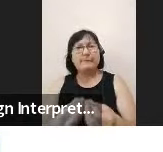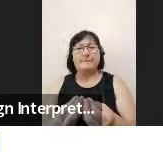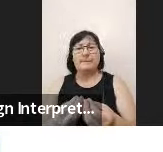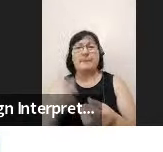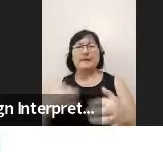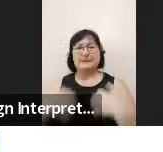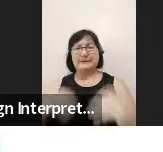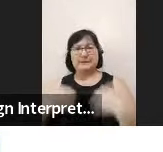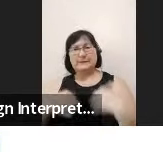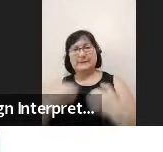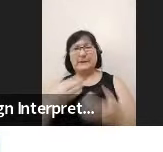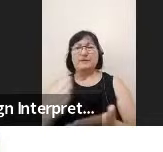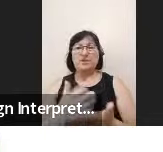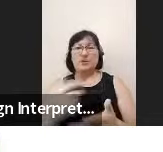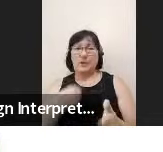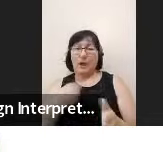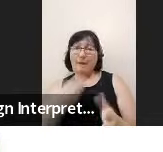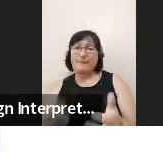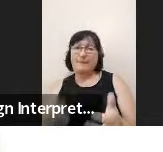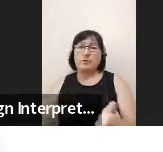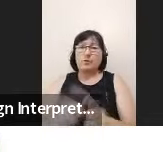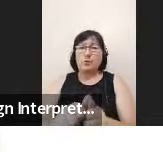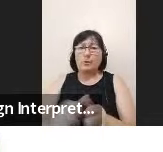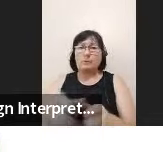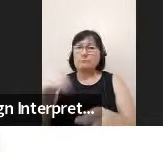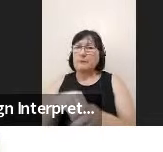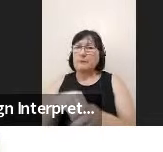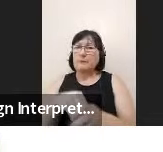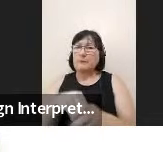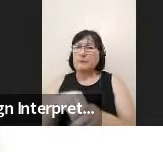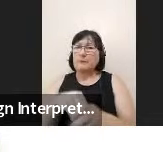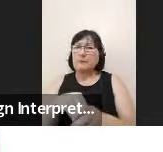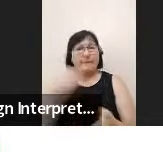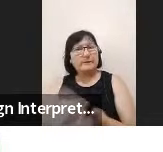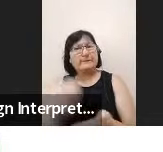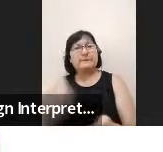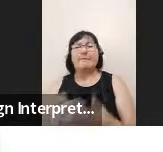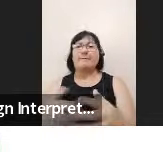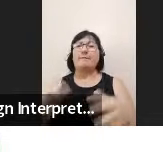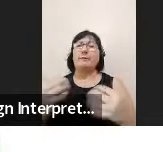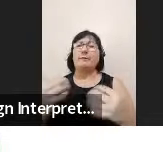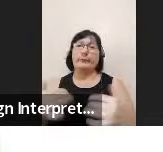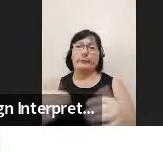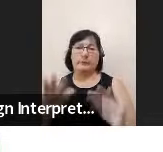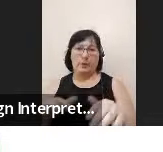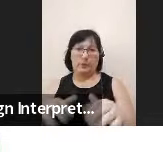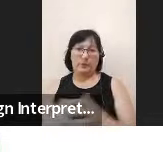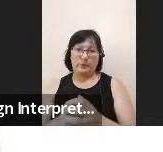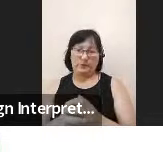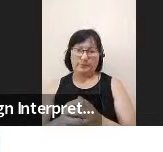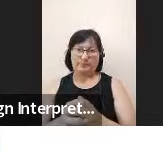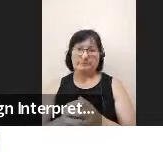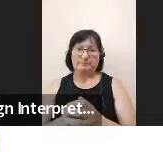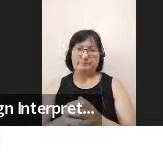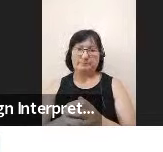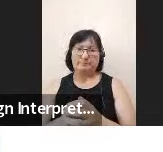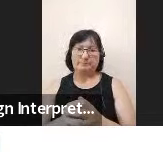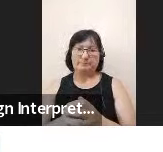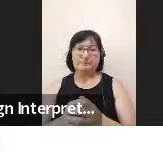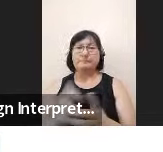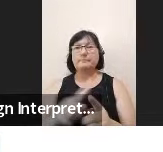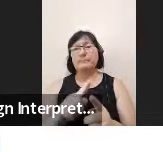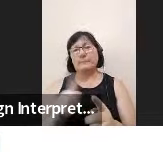I have saved cost because of the benefits that I receive. Then, as I've indicated, that in